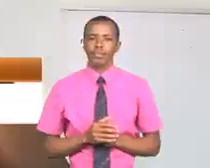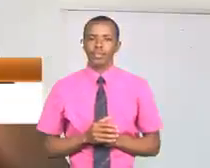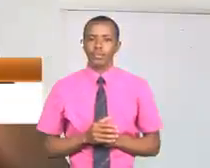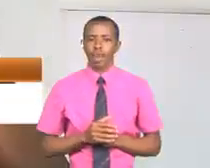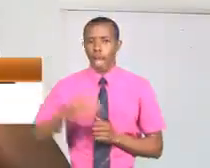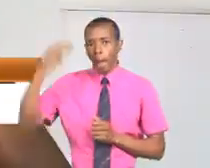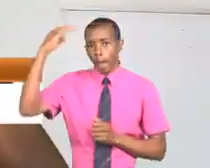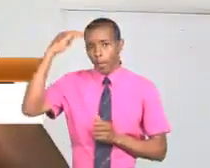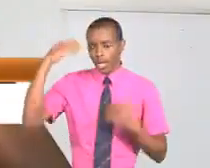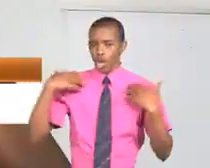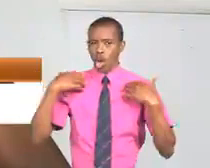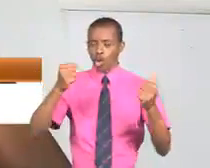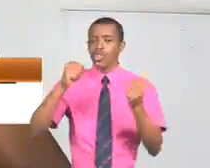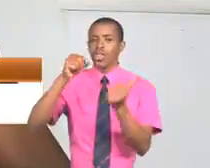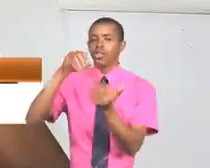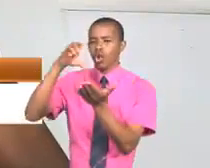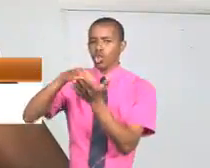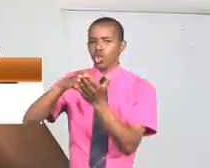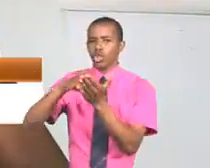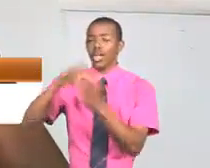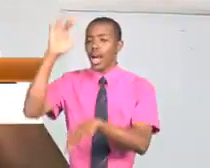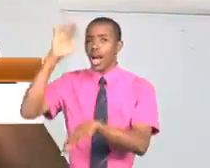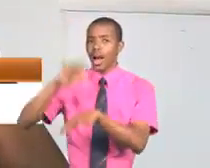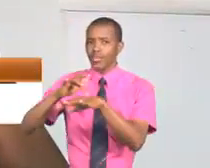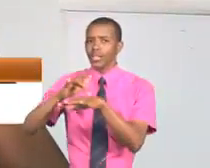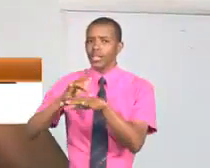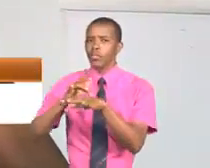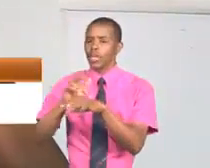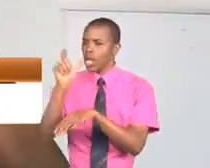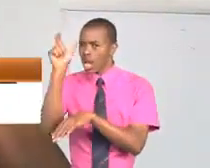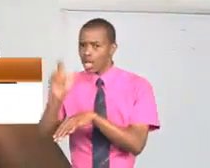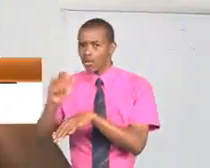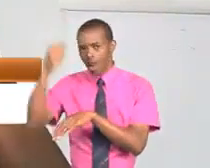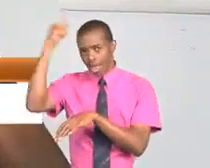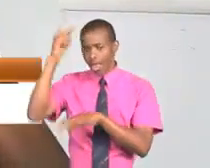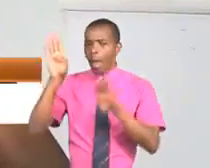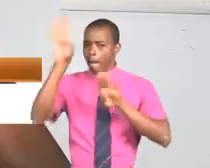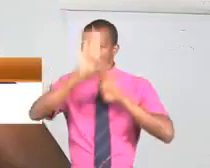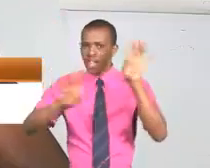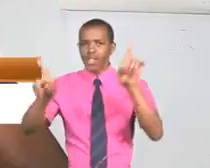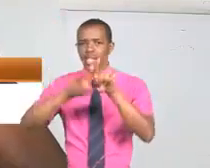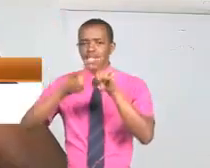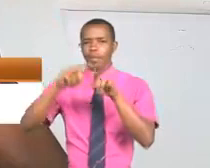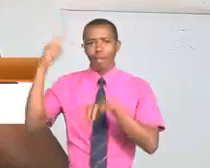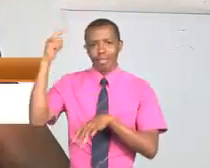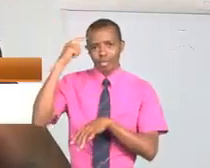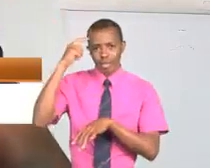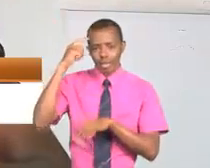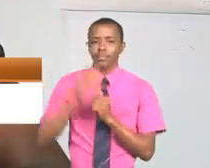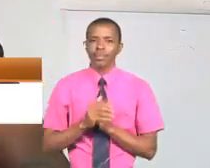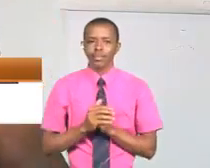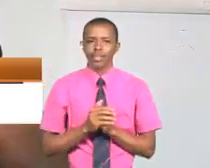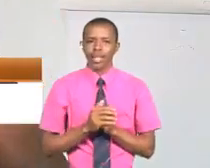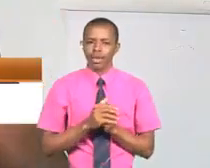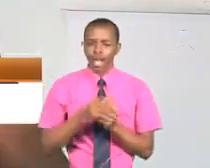Mental health is any condition that affects somebody's moods, behaviors and thoughts. Now you find that some of